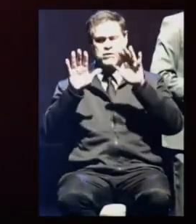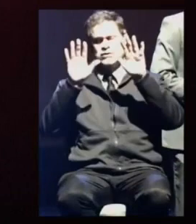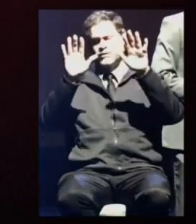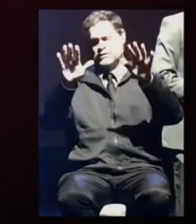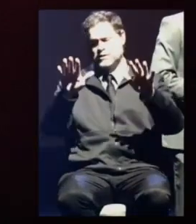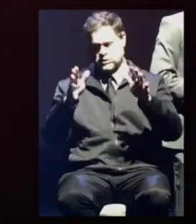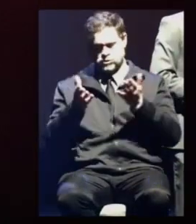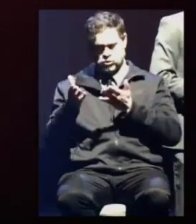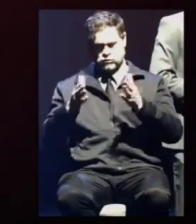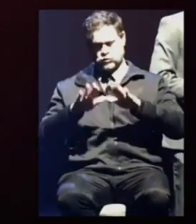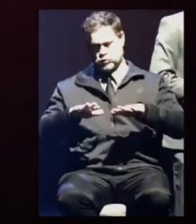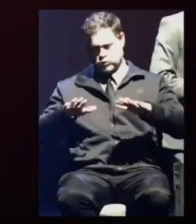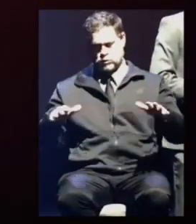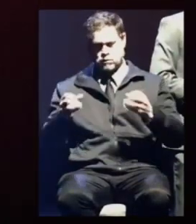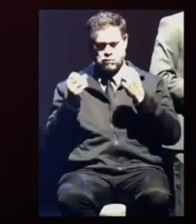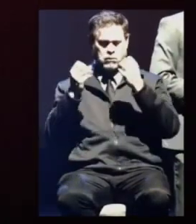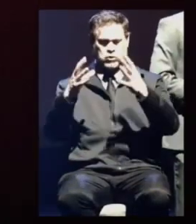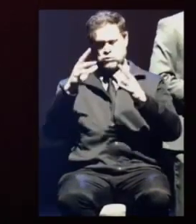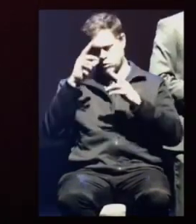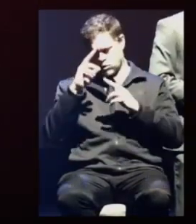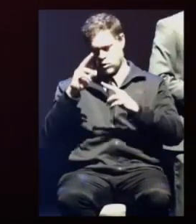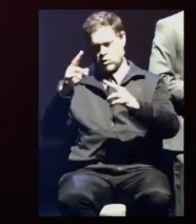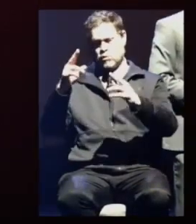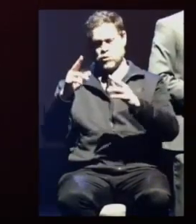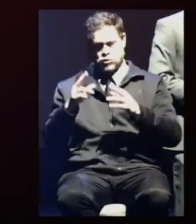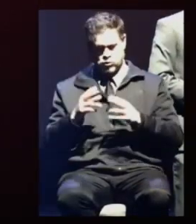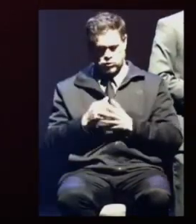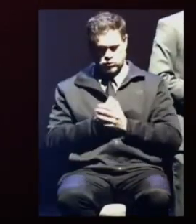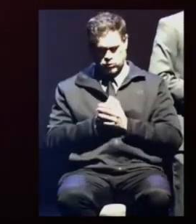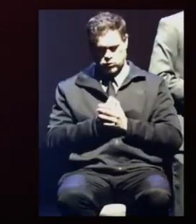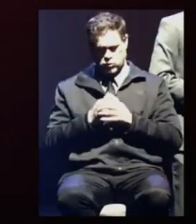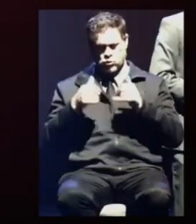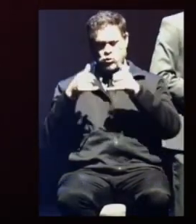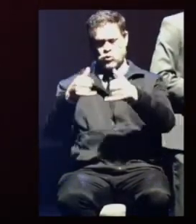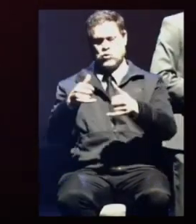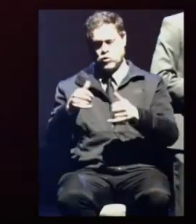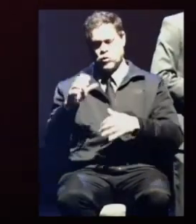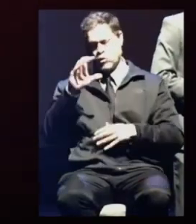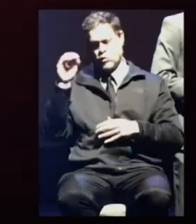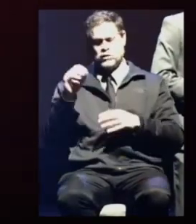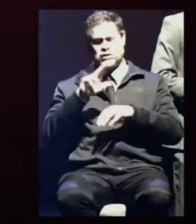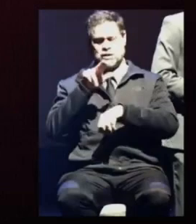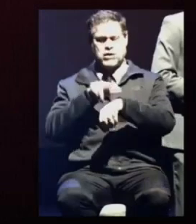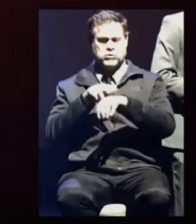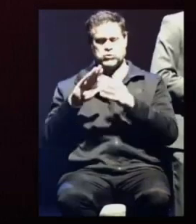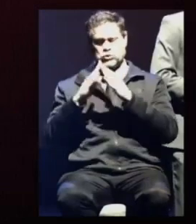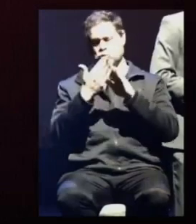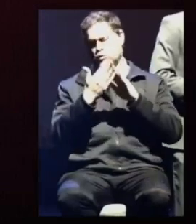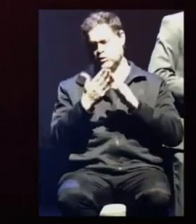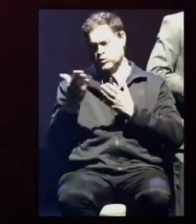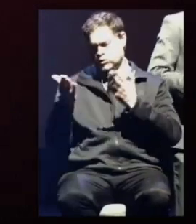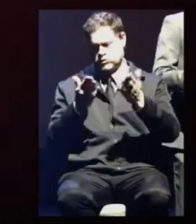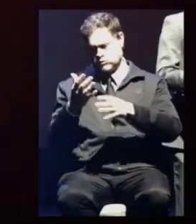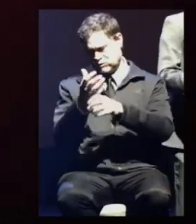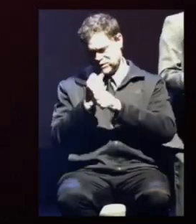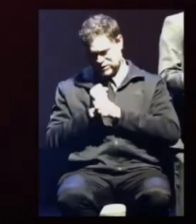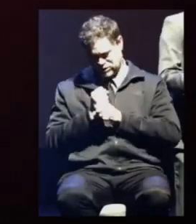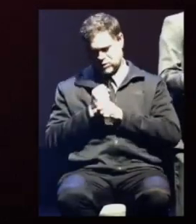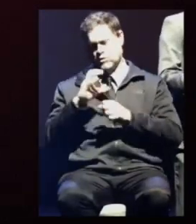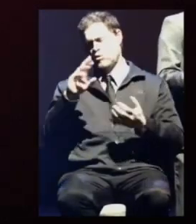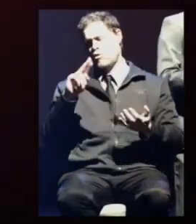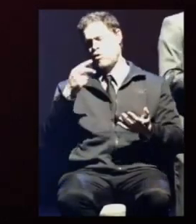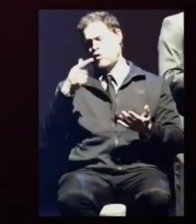Service to Children, multiple honor roll awards from the Corporation for National and Community Service, and has received the